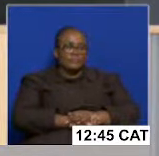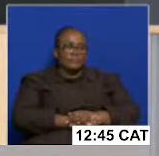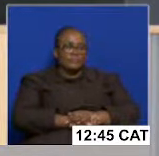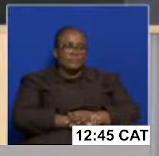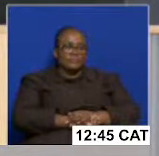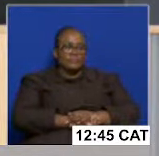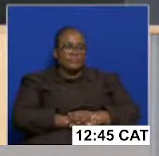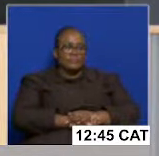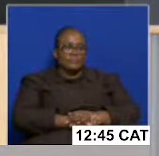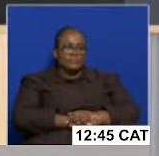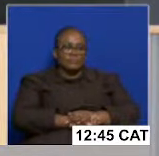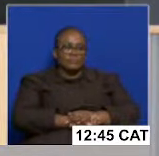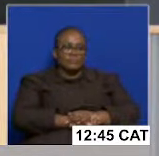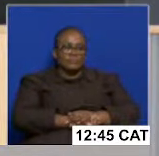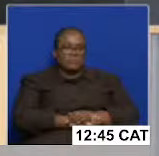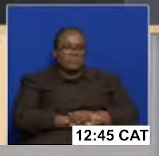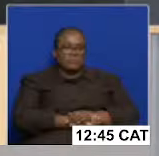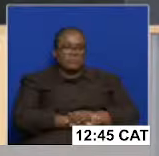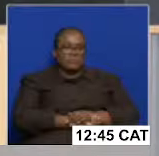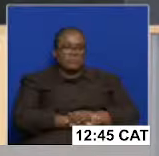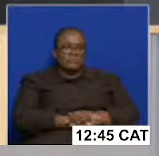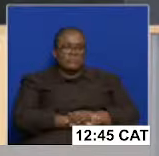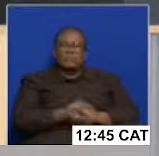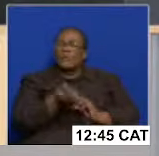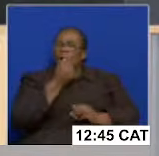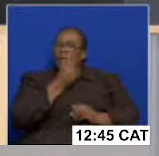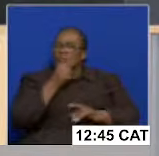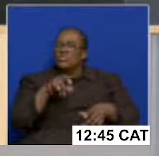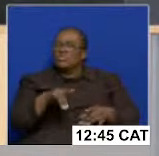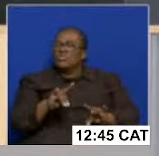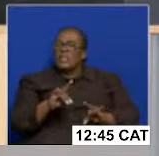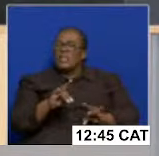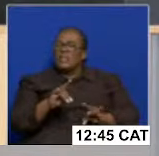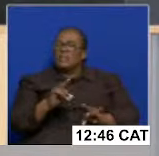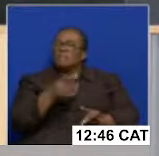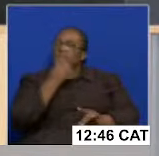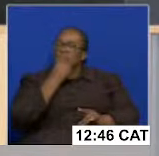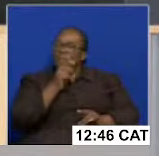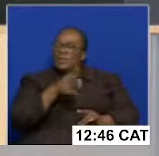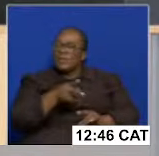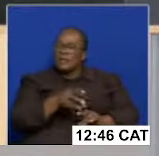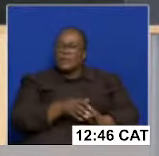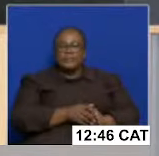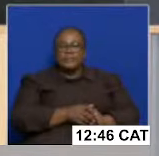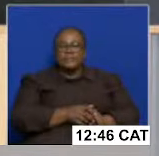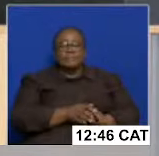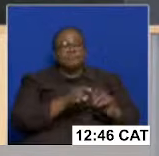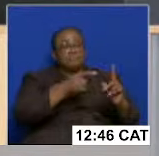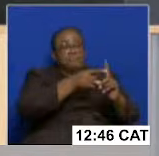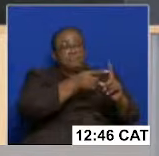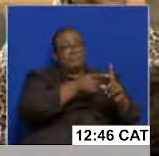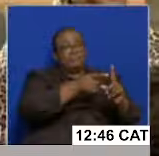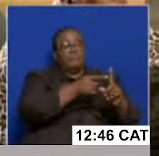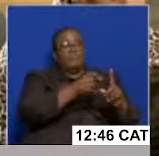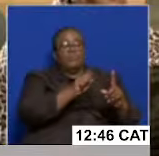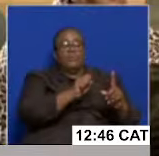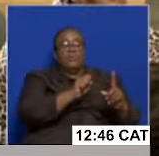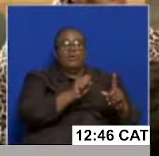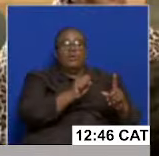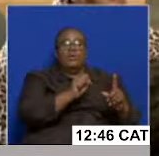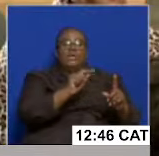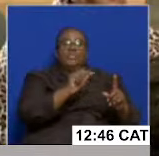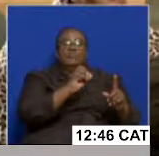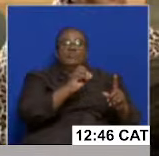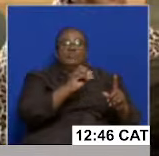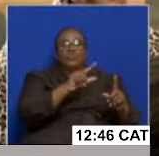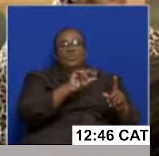I'm sorry, Chairperson, can you repeat the question? She says, I also need to sit with you or get your input on the